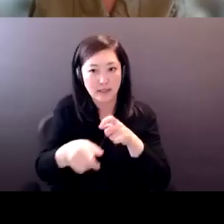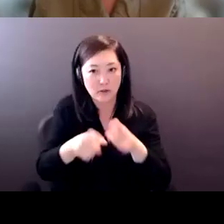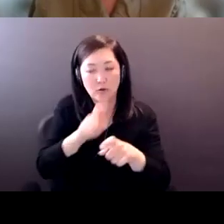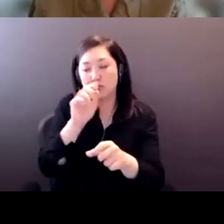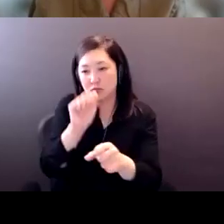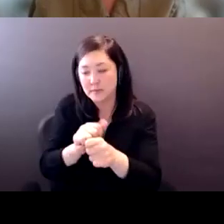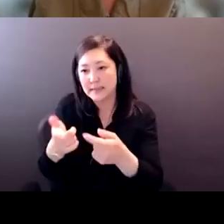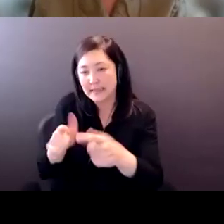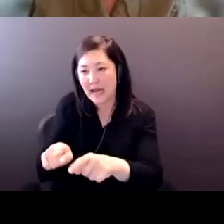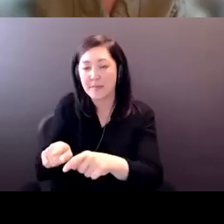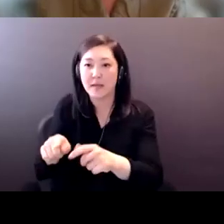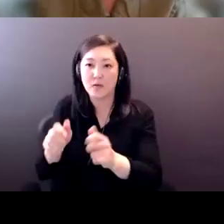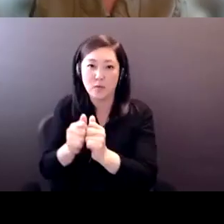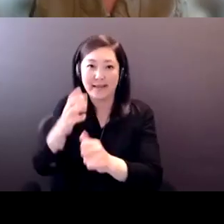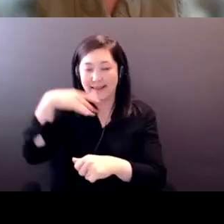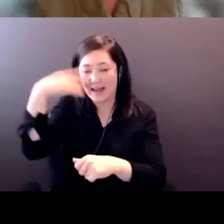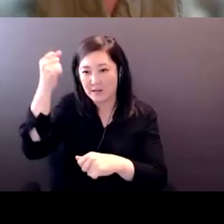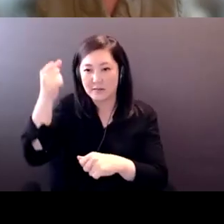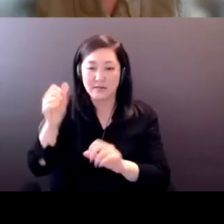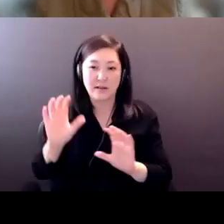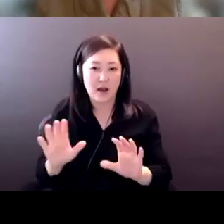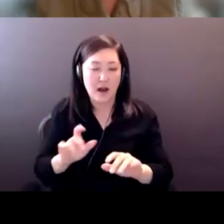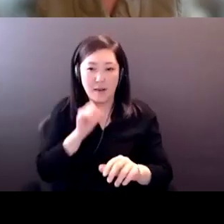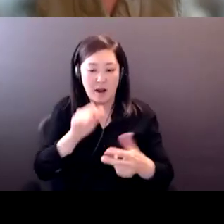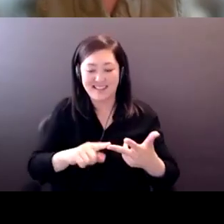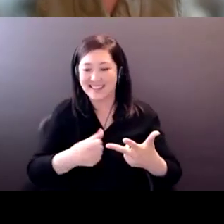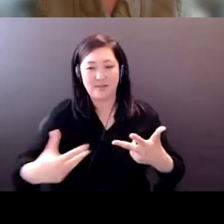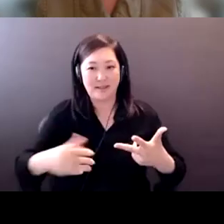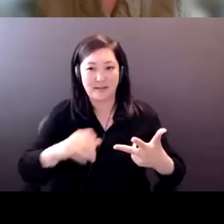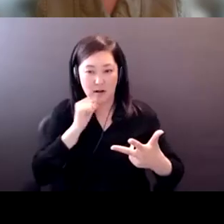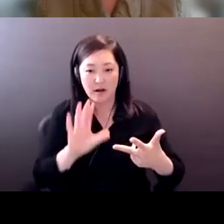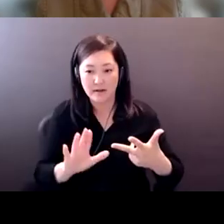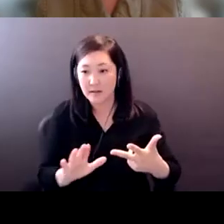get into that now for sake of time. Thank you so much. I feel